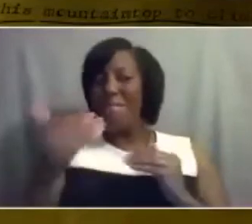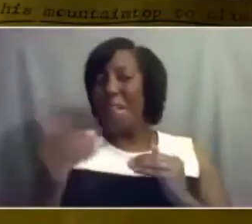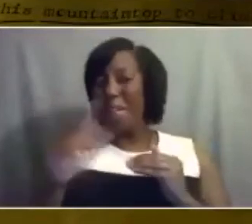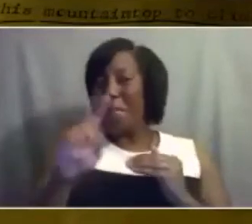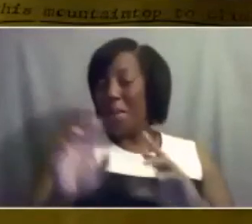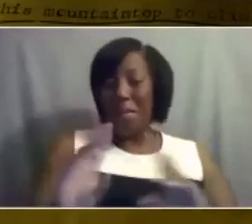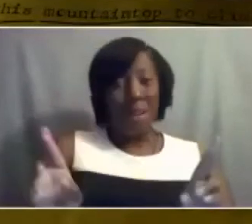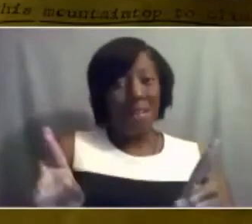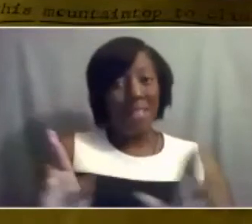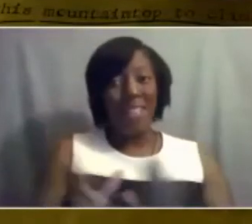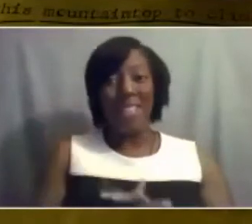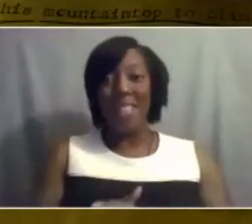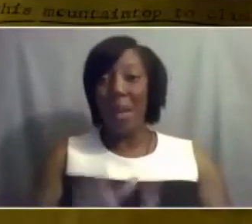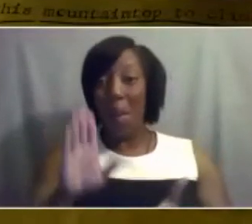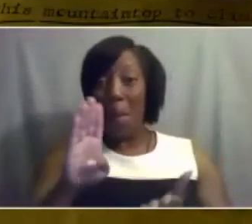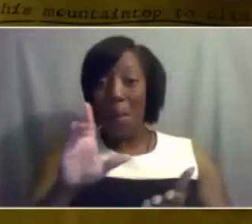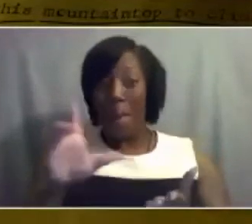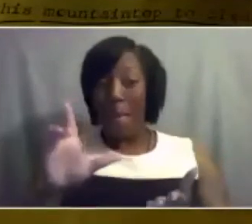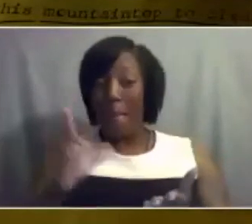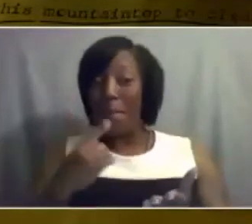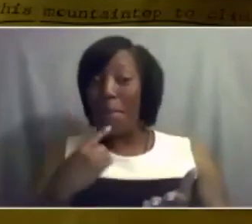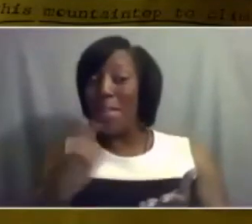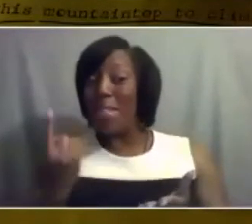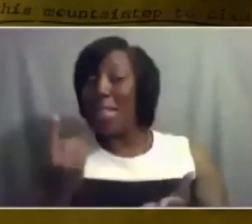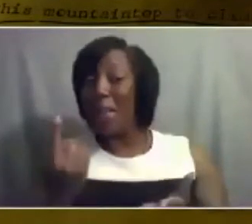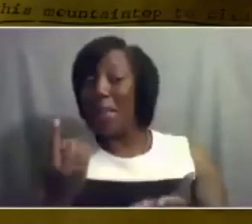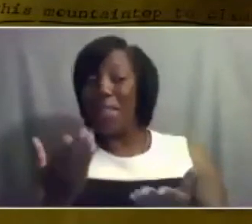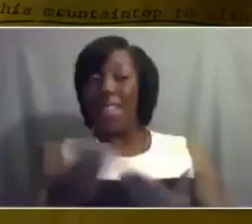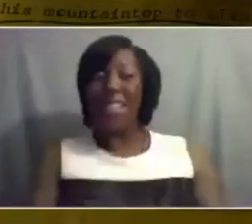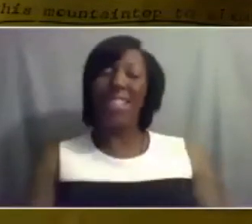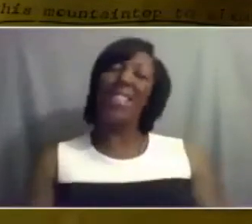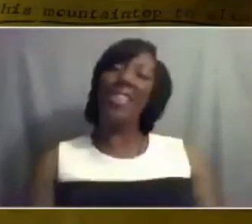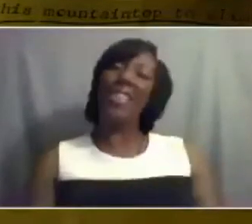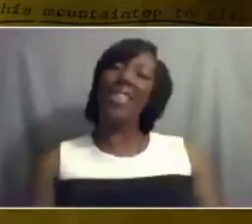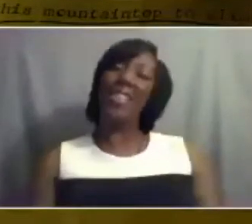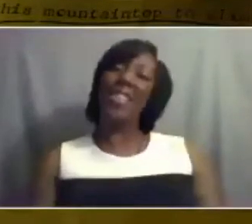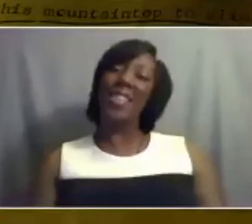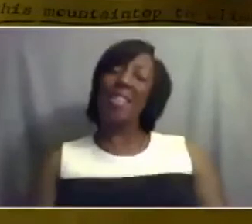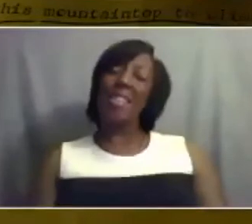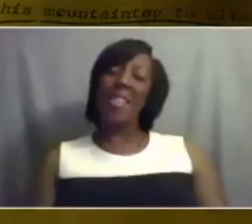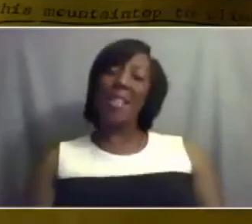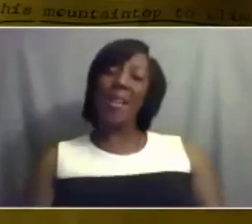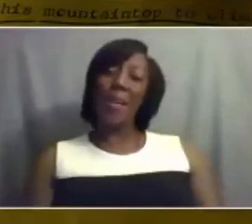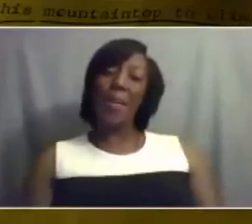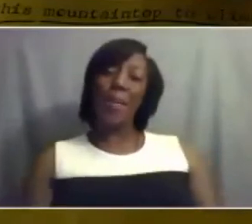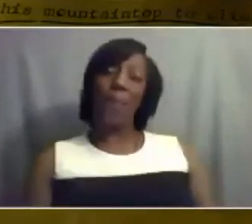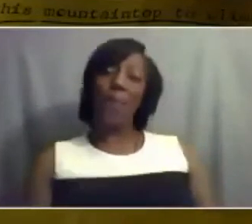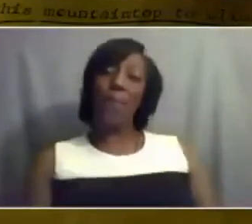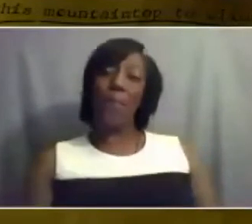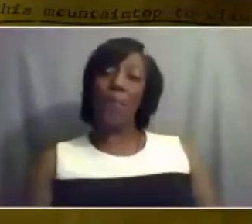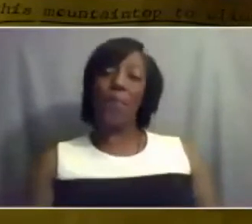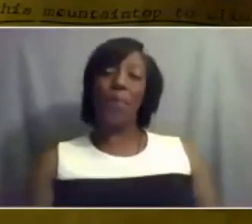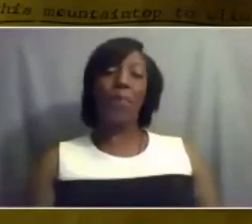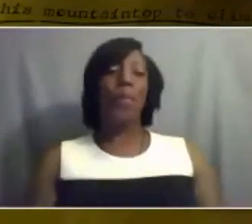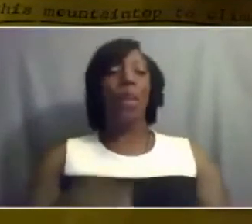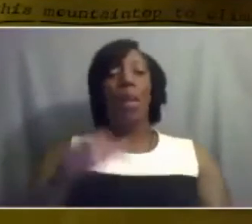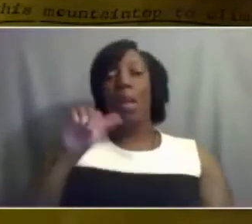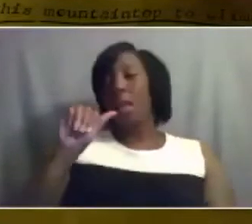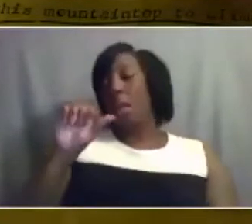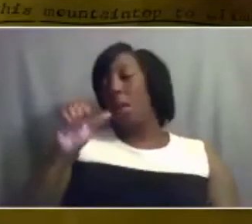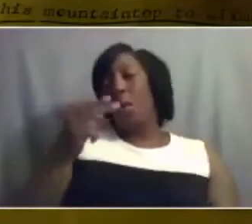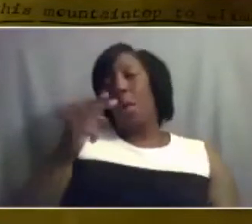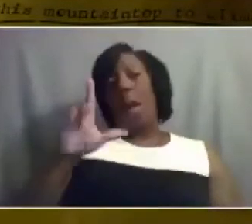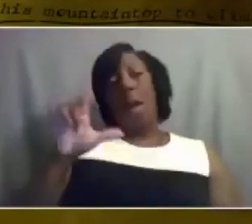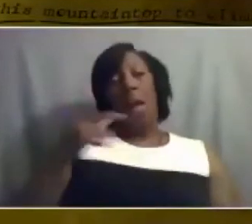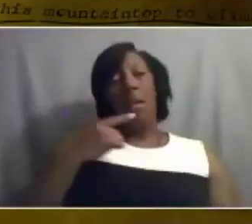B. Bill, you look like you might want to add something. Just to say, I think what Ashley says is so smart. You know, we've come